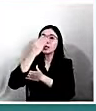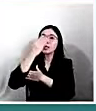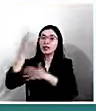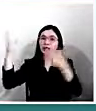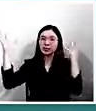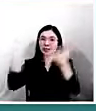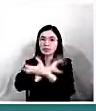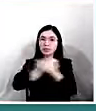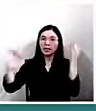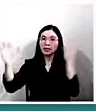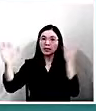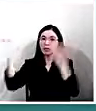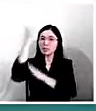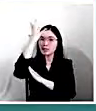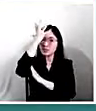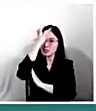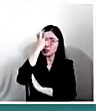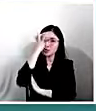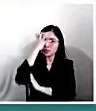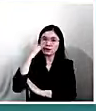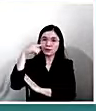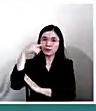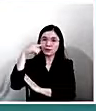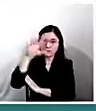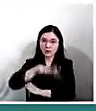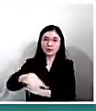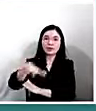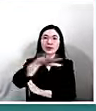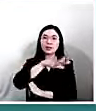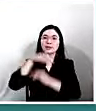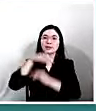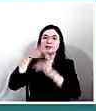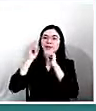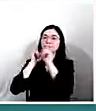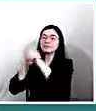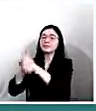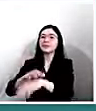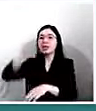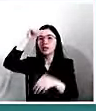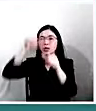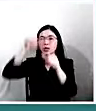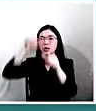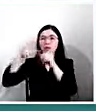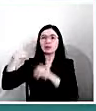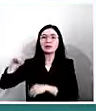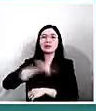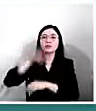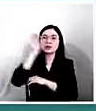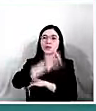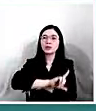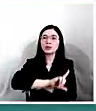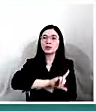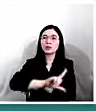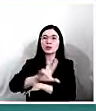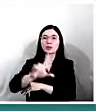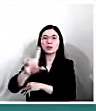his destructive wrath. Remember us, O